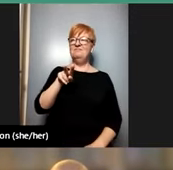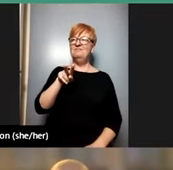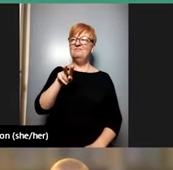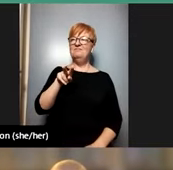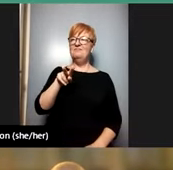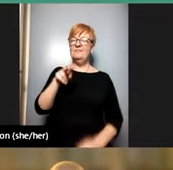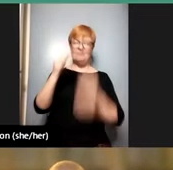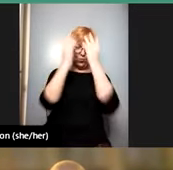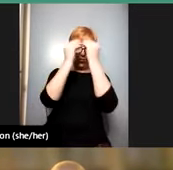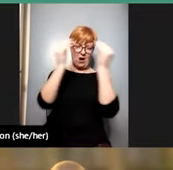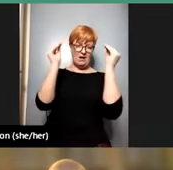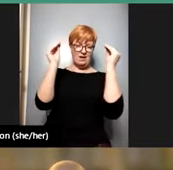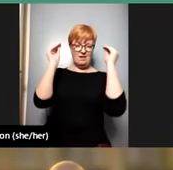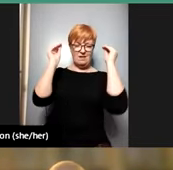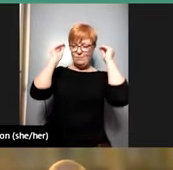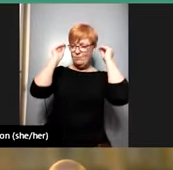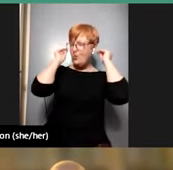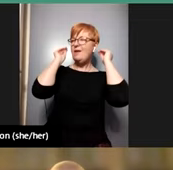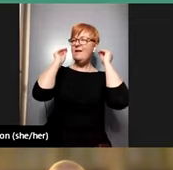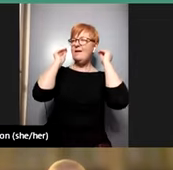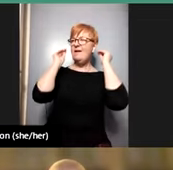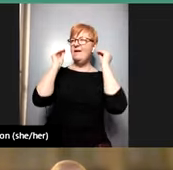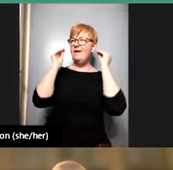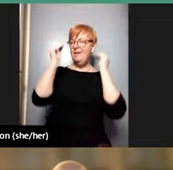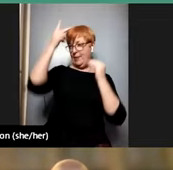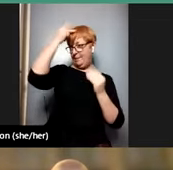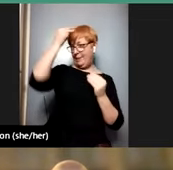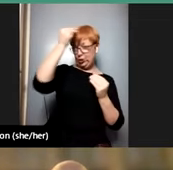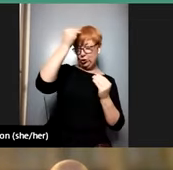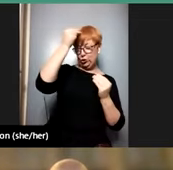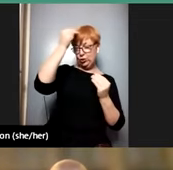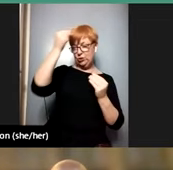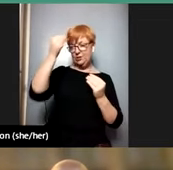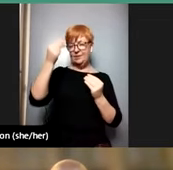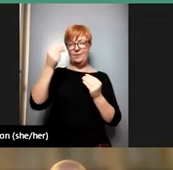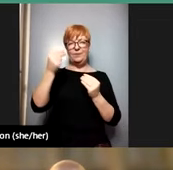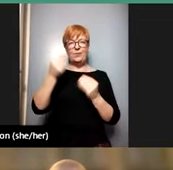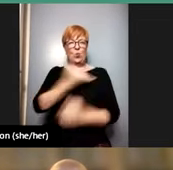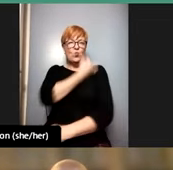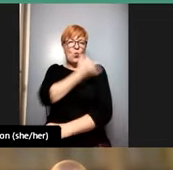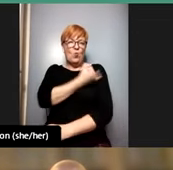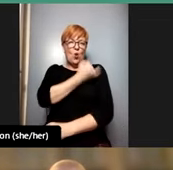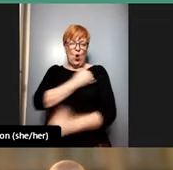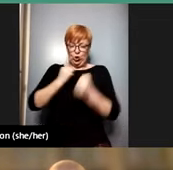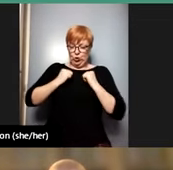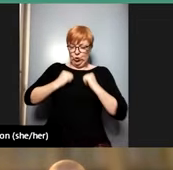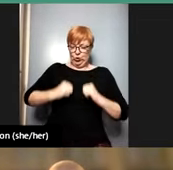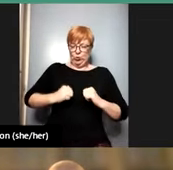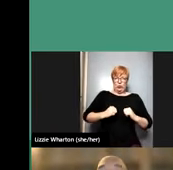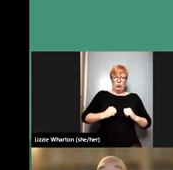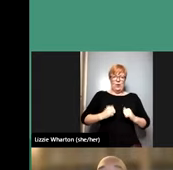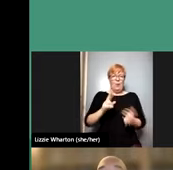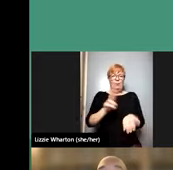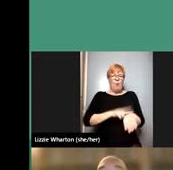trilby, fawn brown, pinched at the crown, a polywool suit in indigo blue with wide lapels